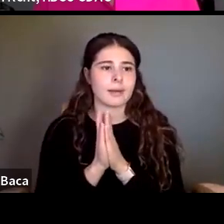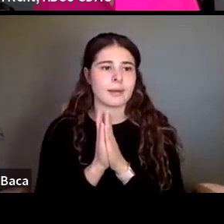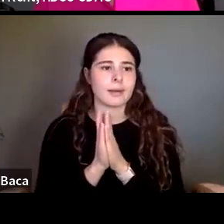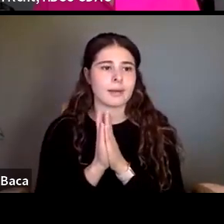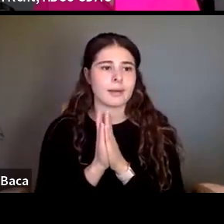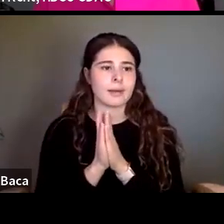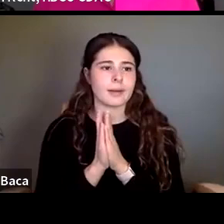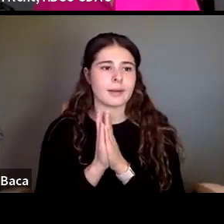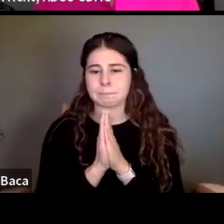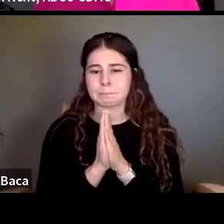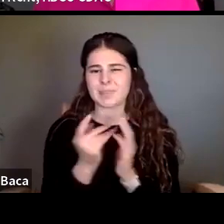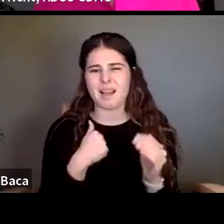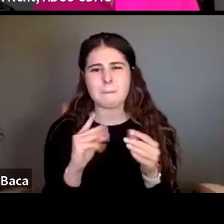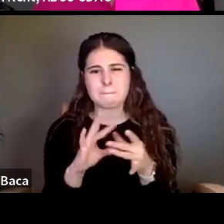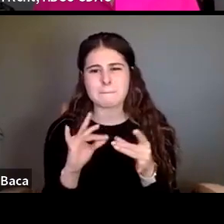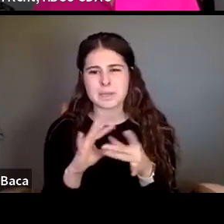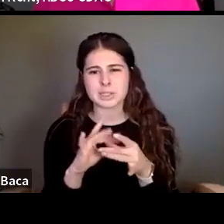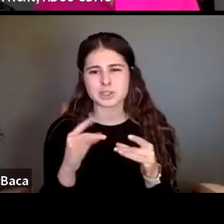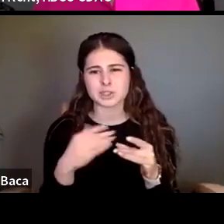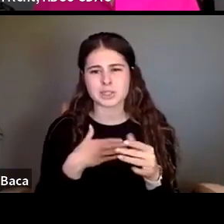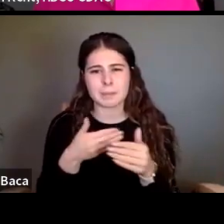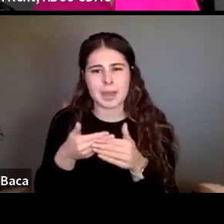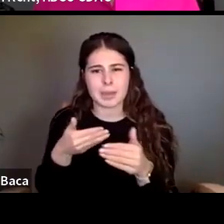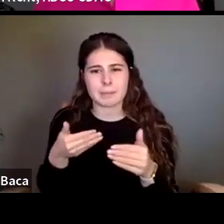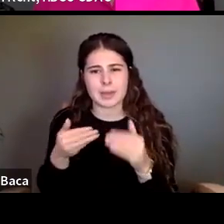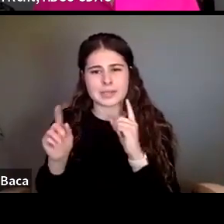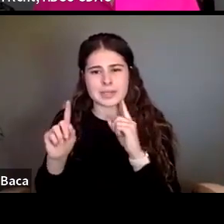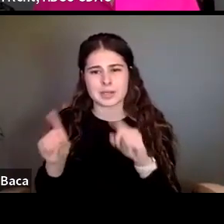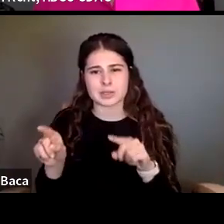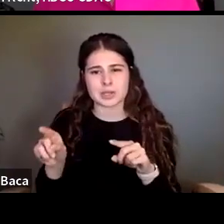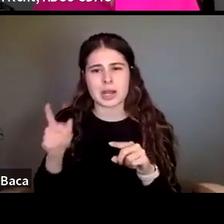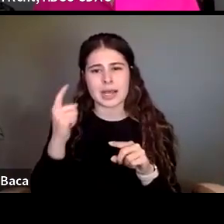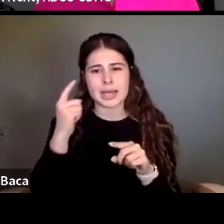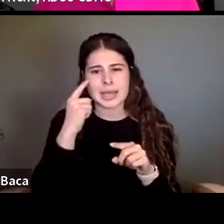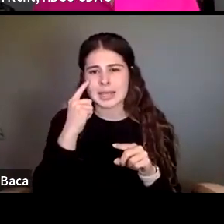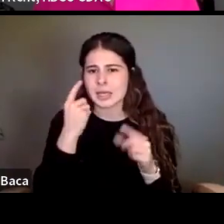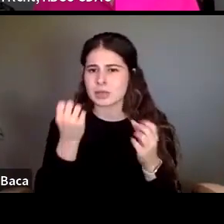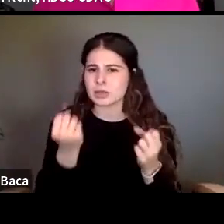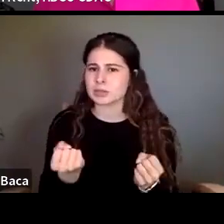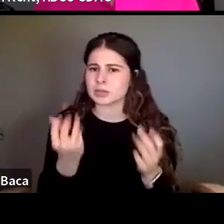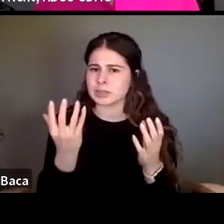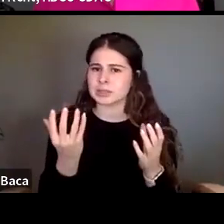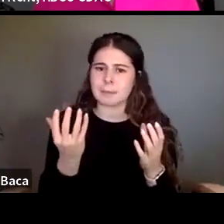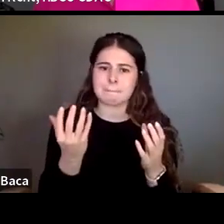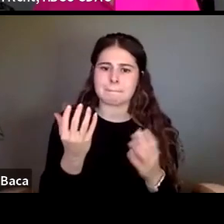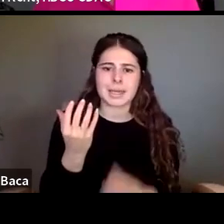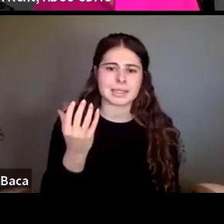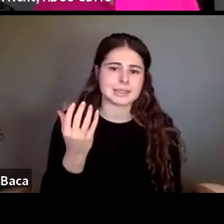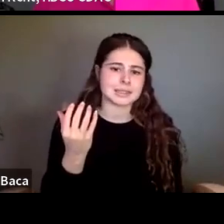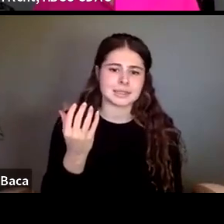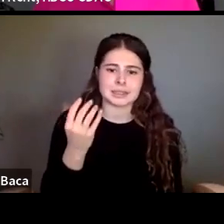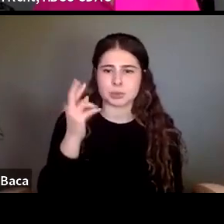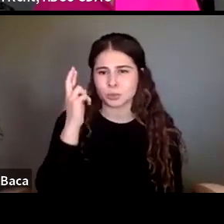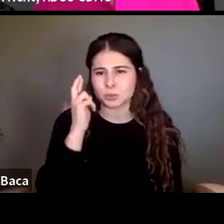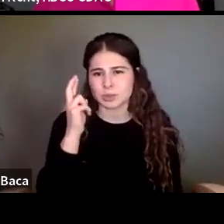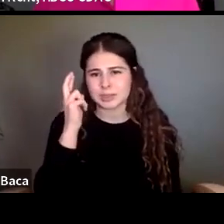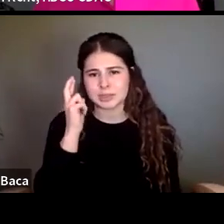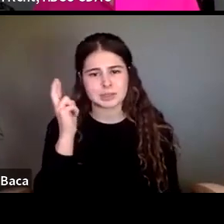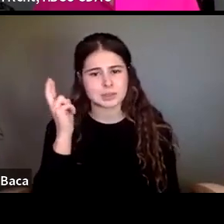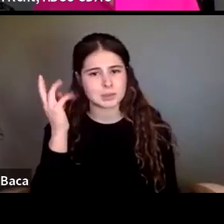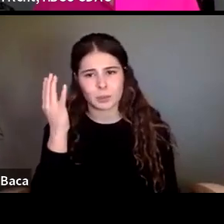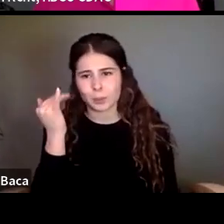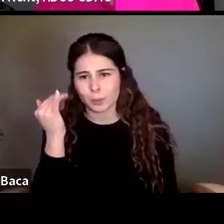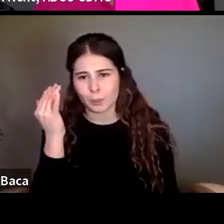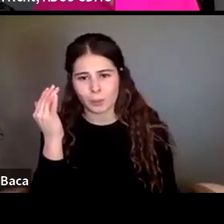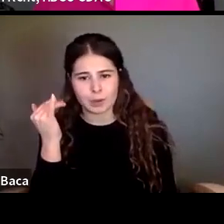had mentioned in my previous answer, I think there are lots of areas that beyond reverse mortgages,